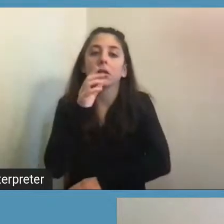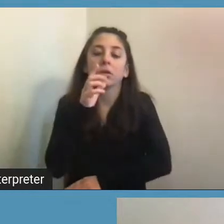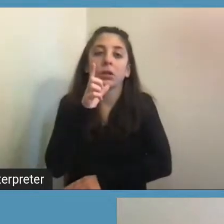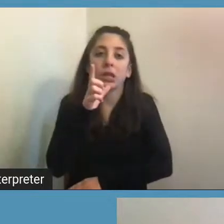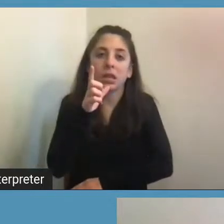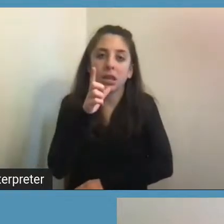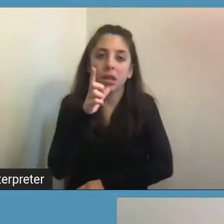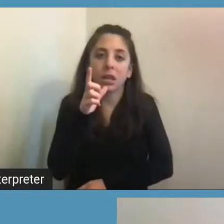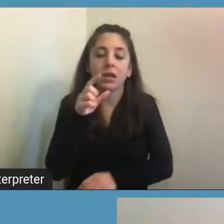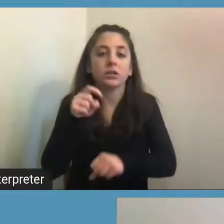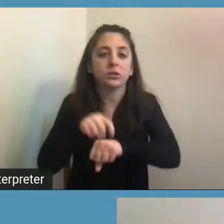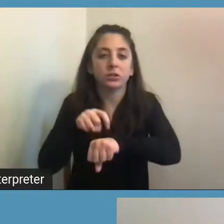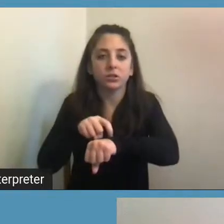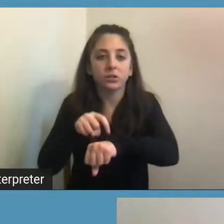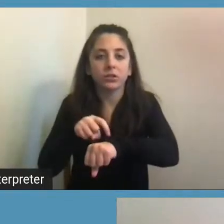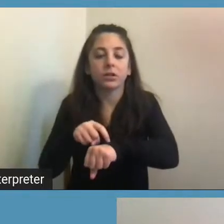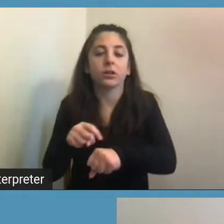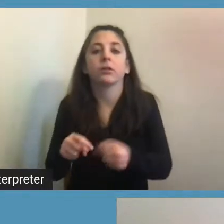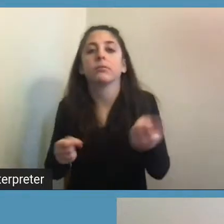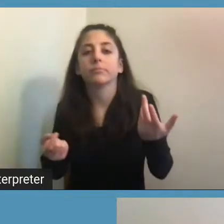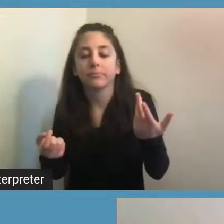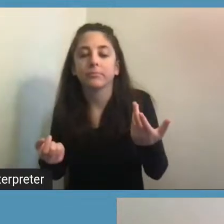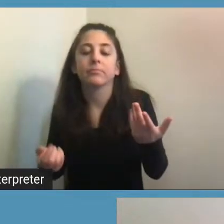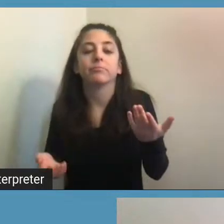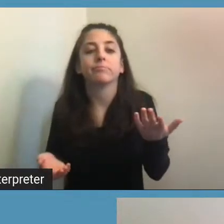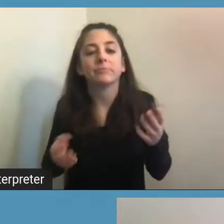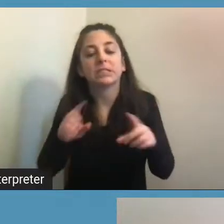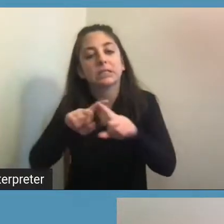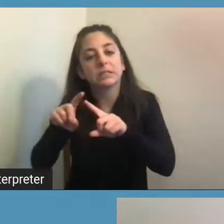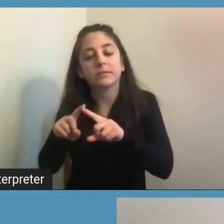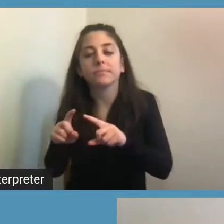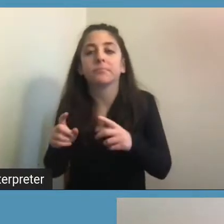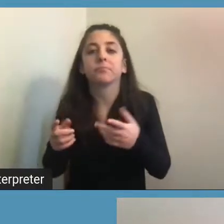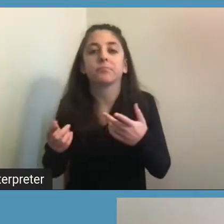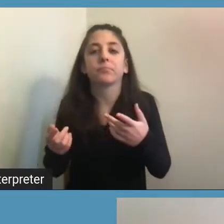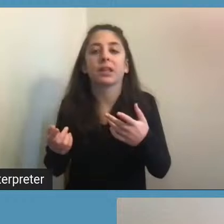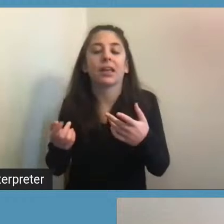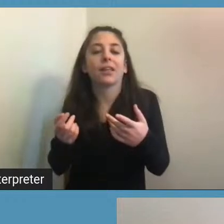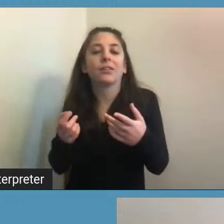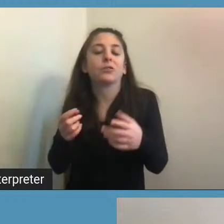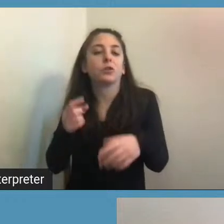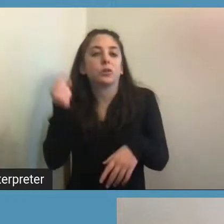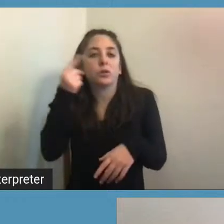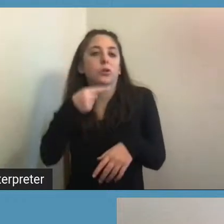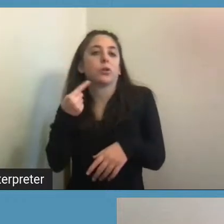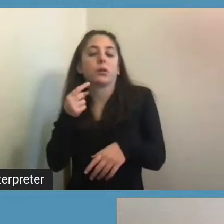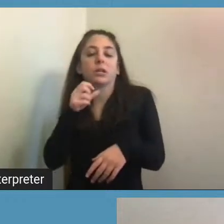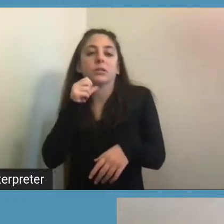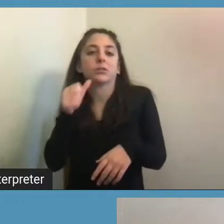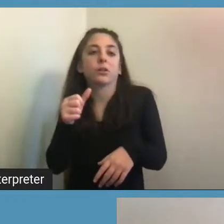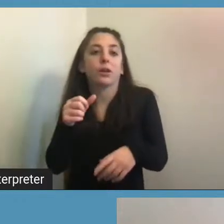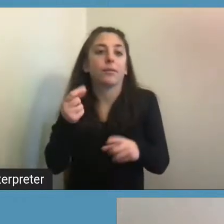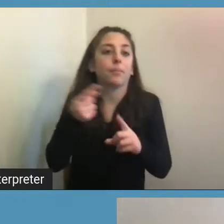everybody acclimated and we're looking kind of together and not all over the place on the internet.